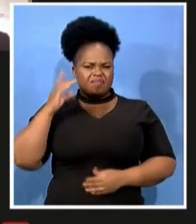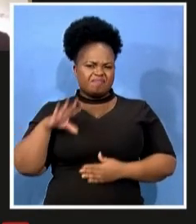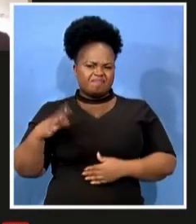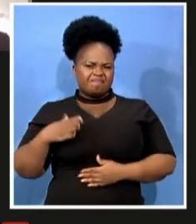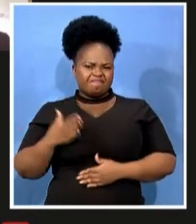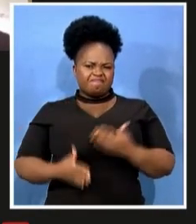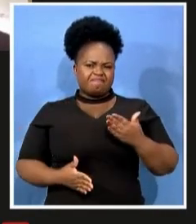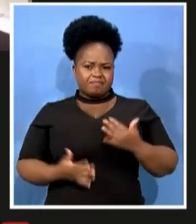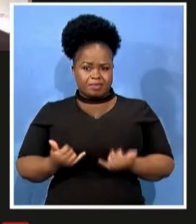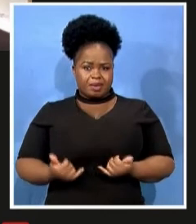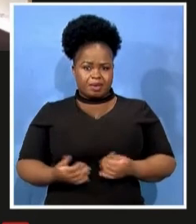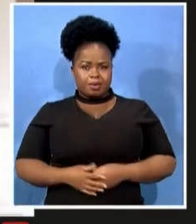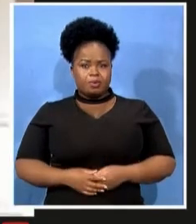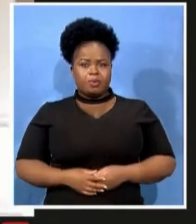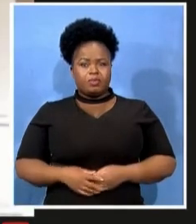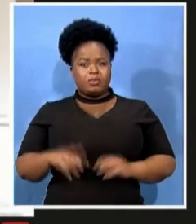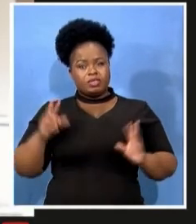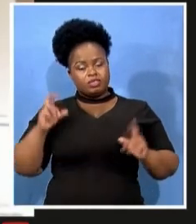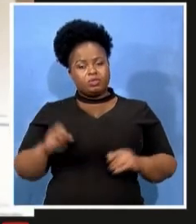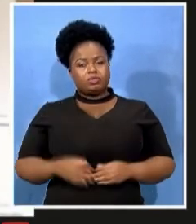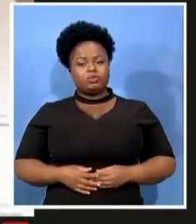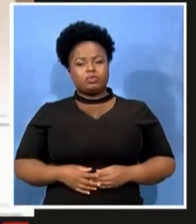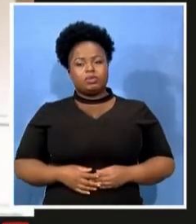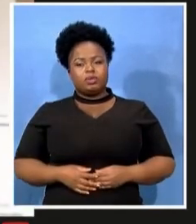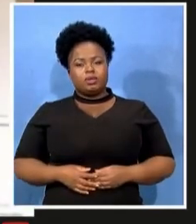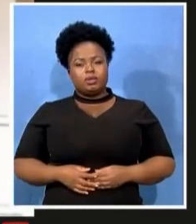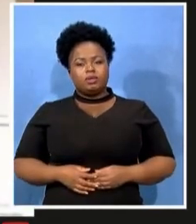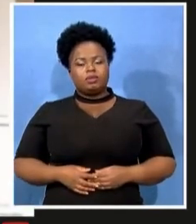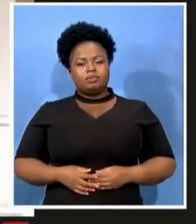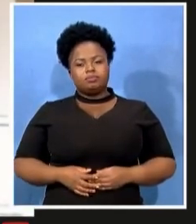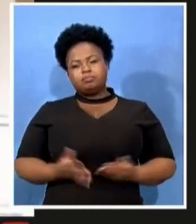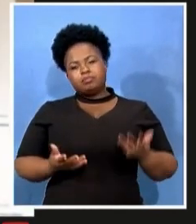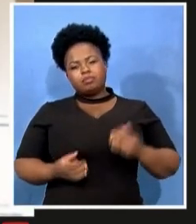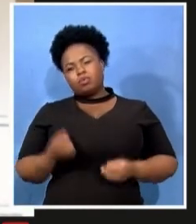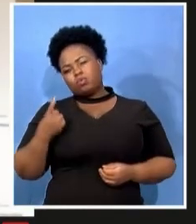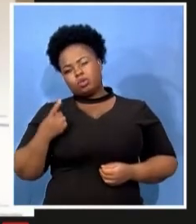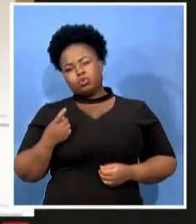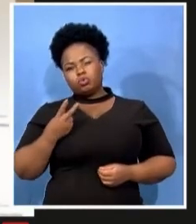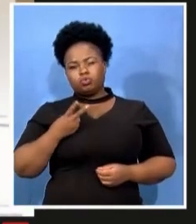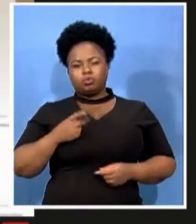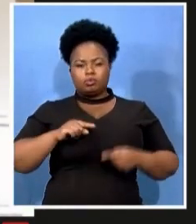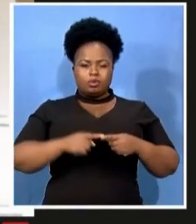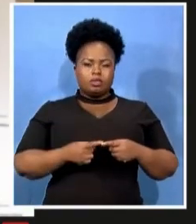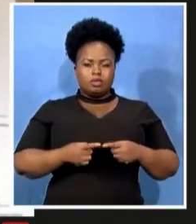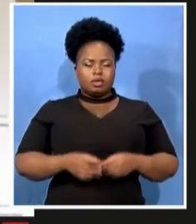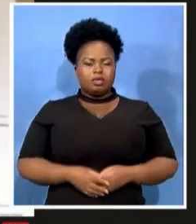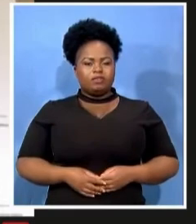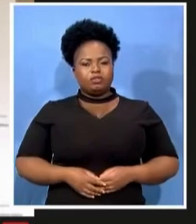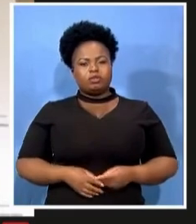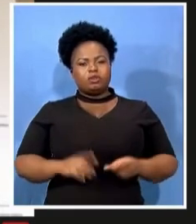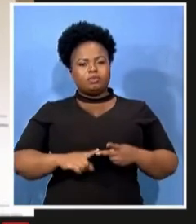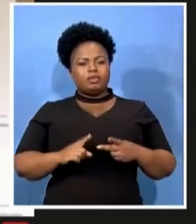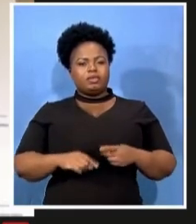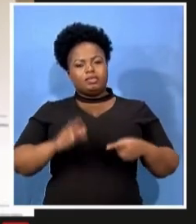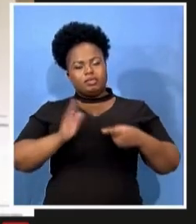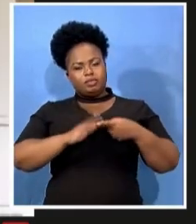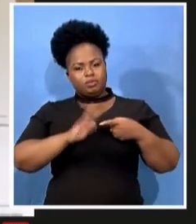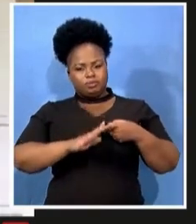just make one or two other points. And the first point which I want to make is the fact that